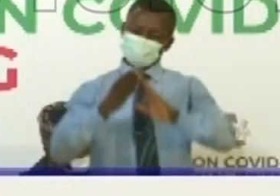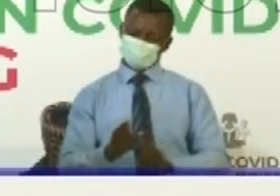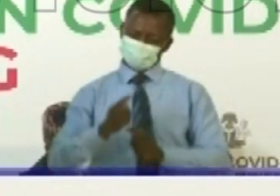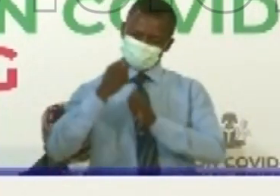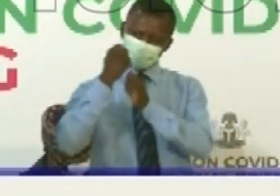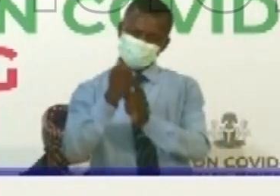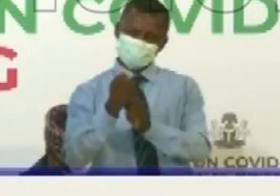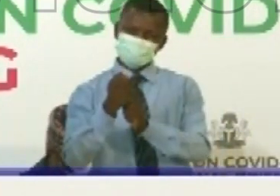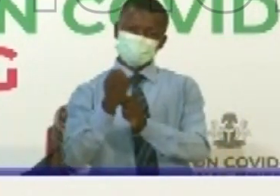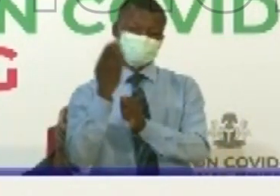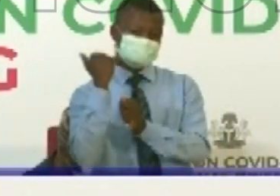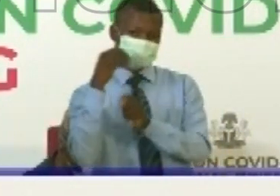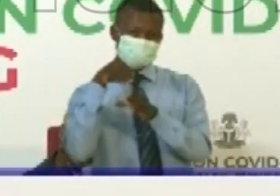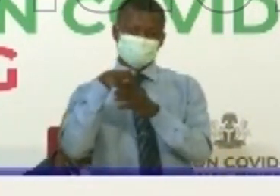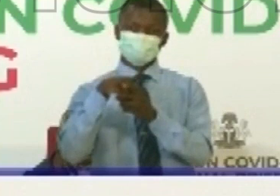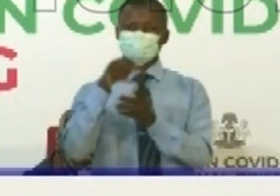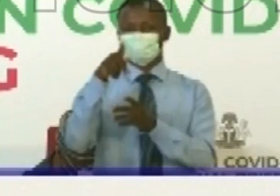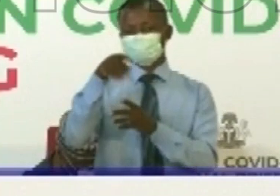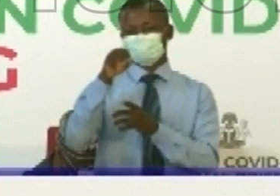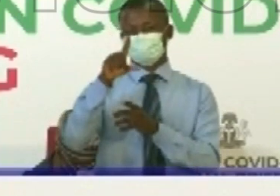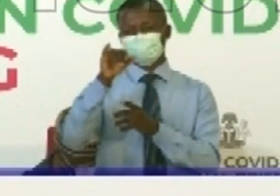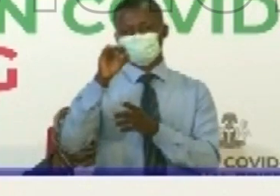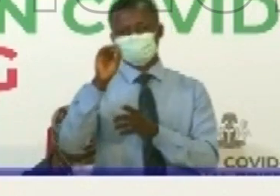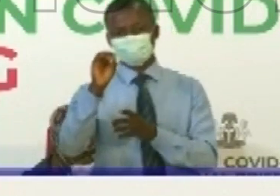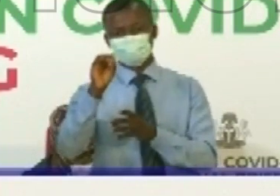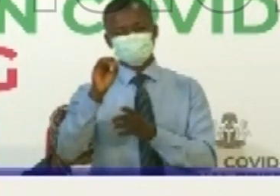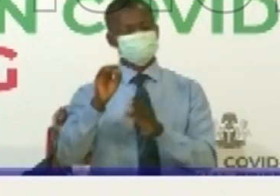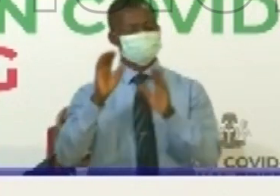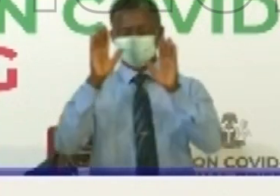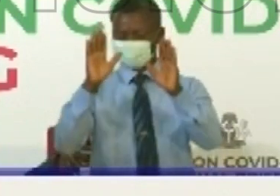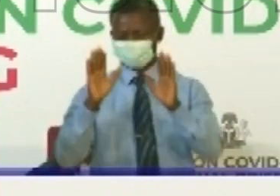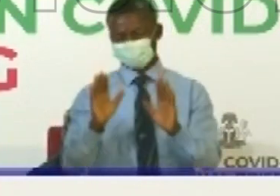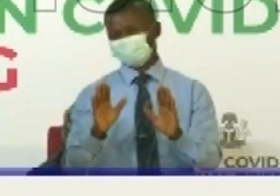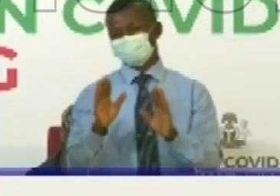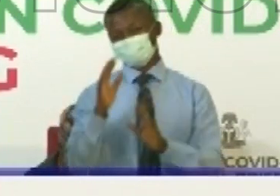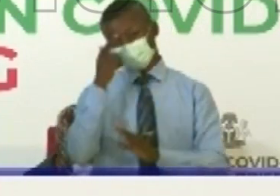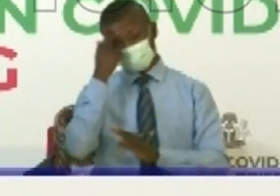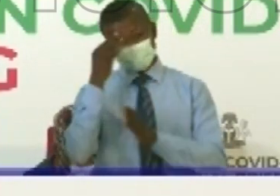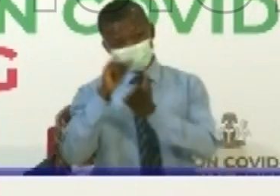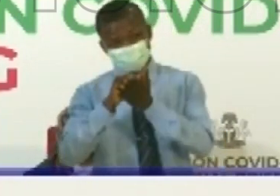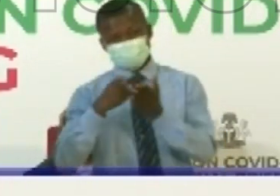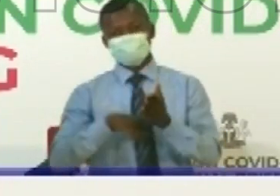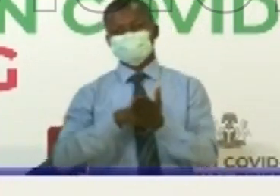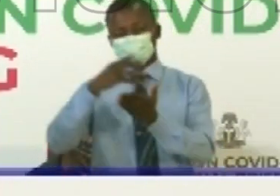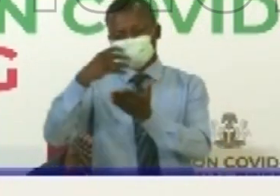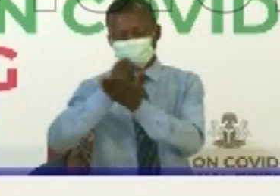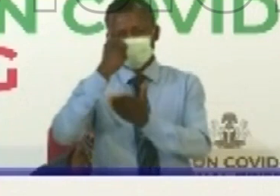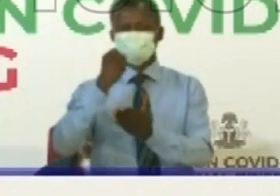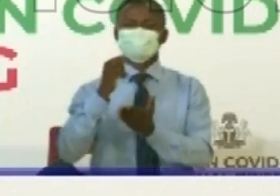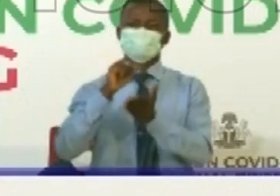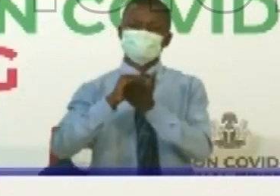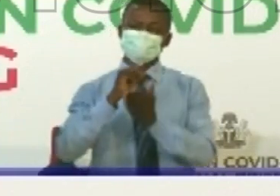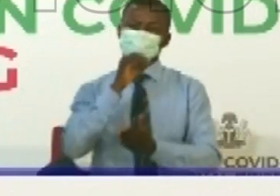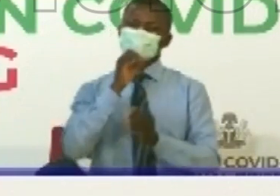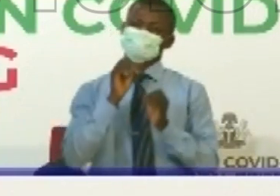oral polio vaccine was a game changer. We therefore hope to leverage upon this